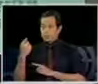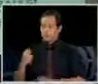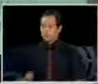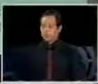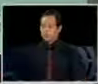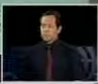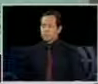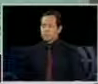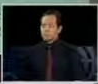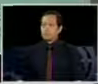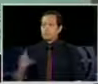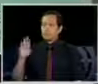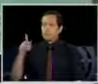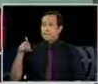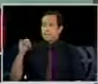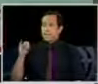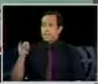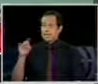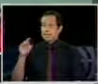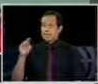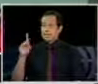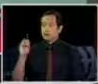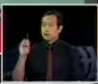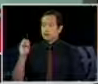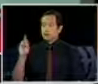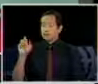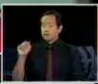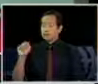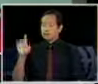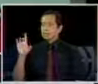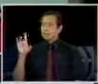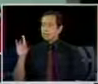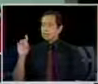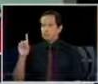December 22, 2011. The BPI Tandang Sora account number